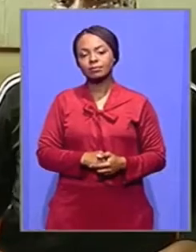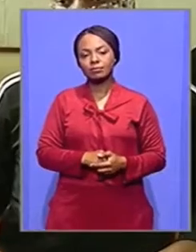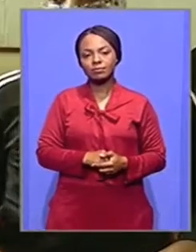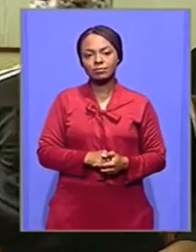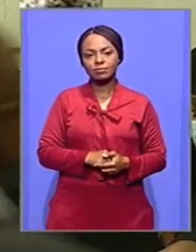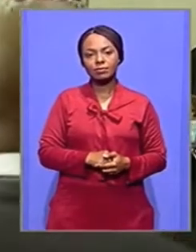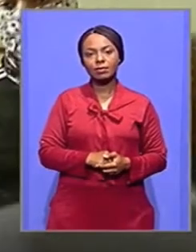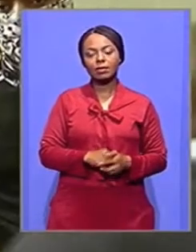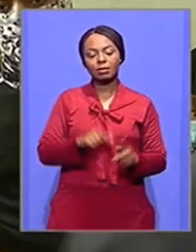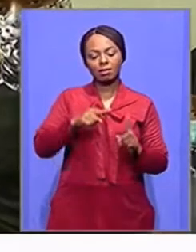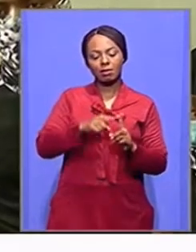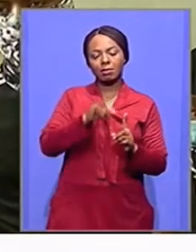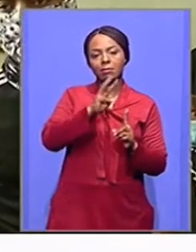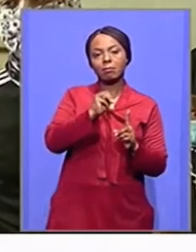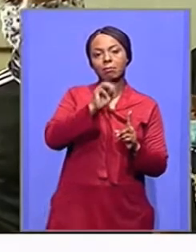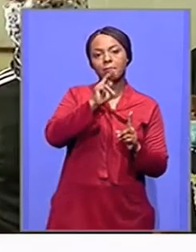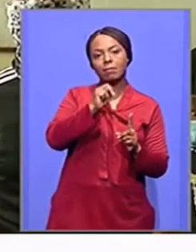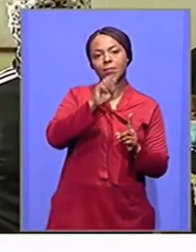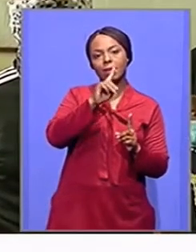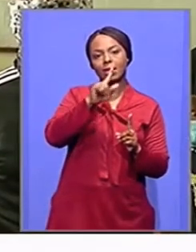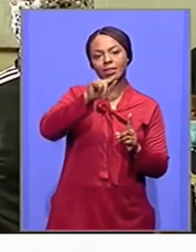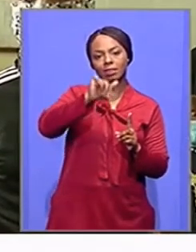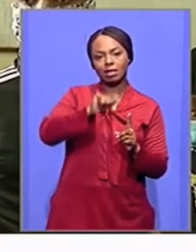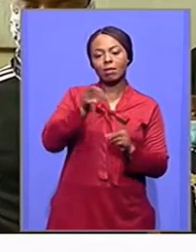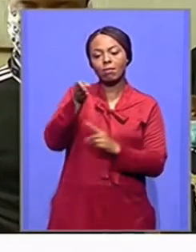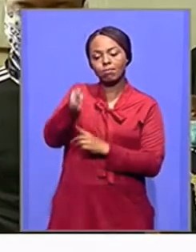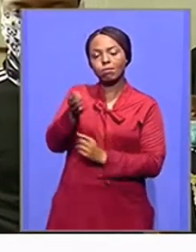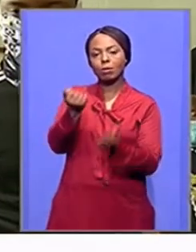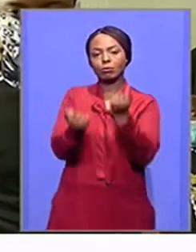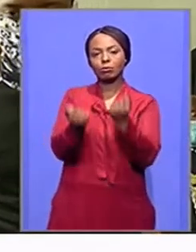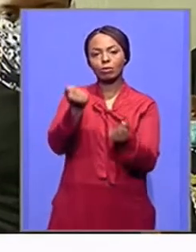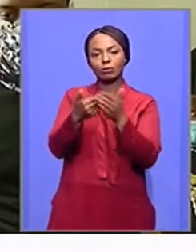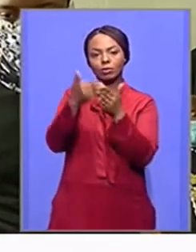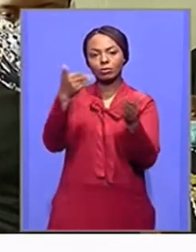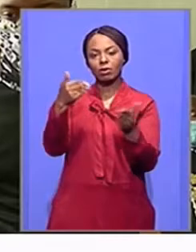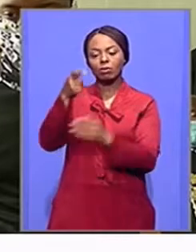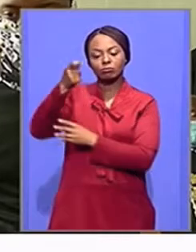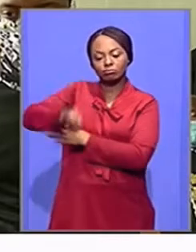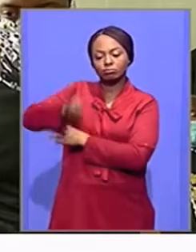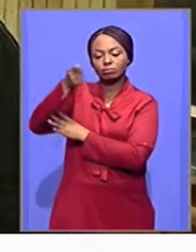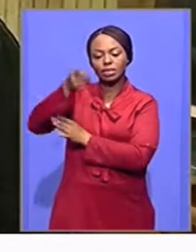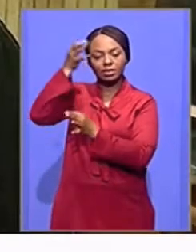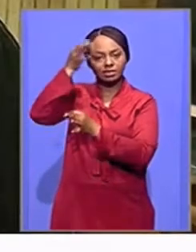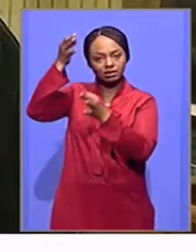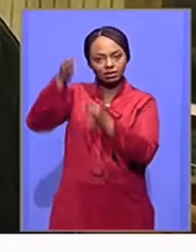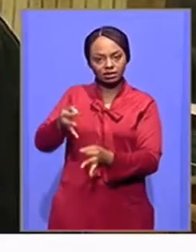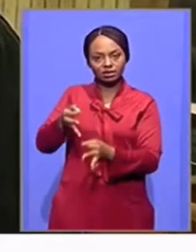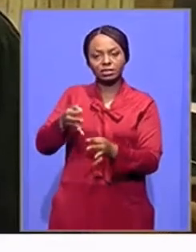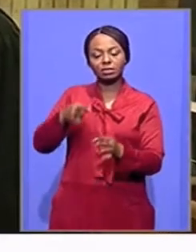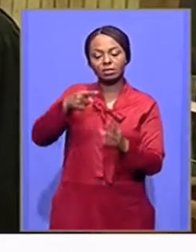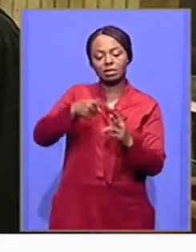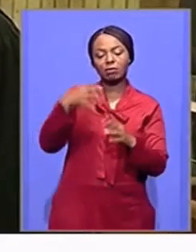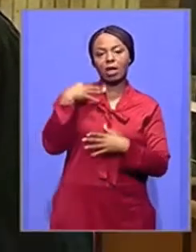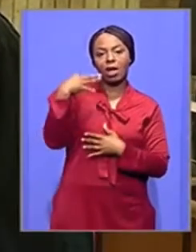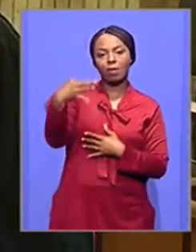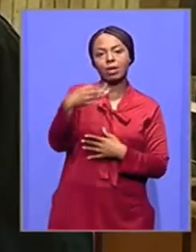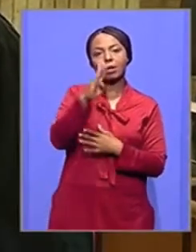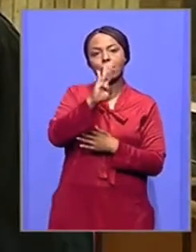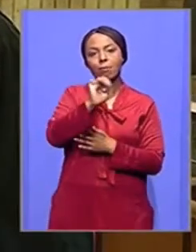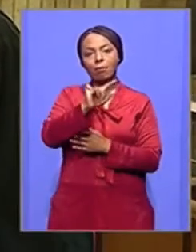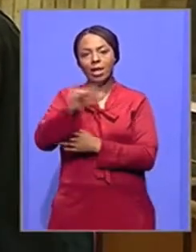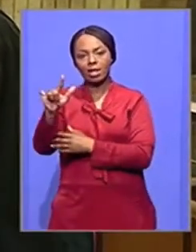Mandla Msibi o ne a le mo lebokosong pele ga gore magiseterata a rebole tshwetso ka kopo ya gagwe ya beile. Ene le balatofadiwanae